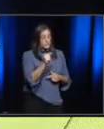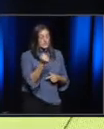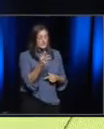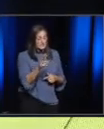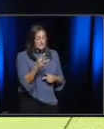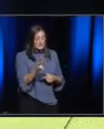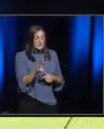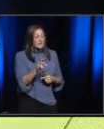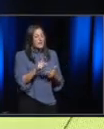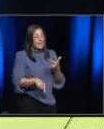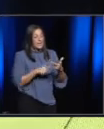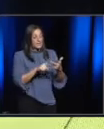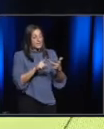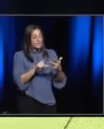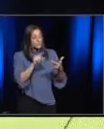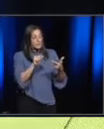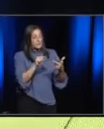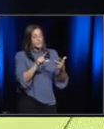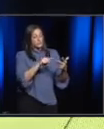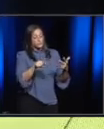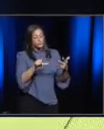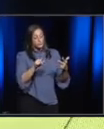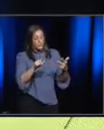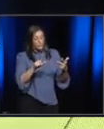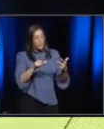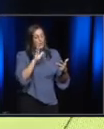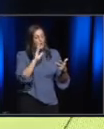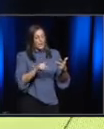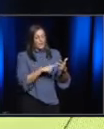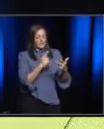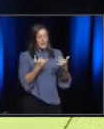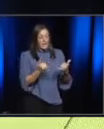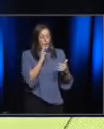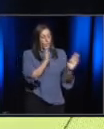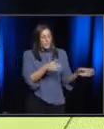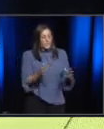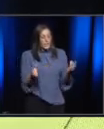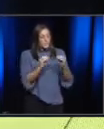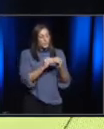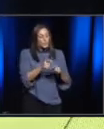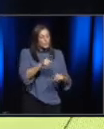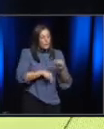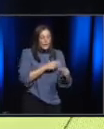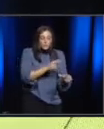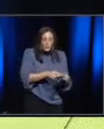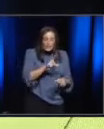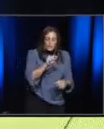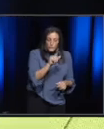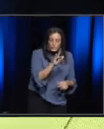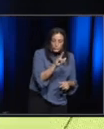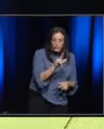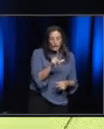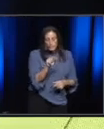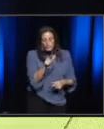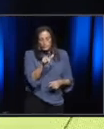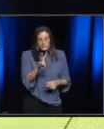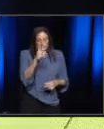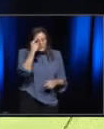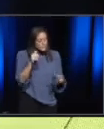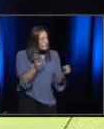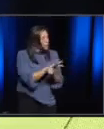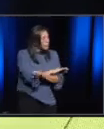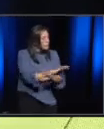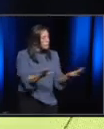4th survey planned in 2025 and 2026. And no, you can't join us, the boat is full. You